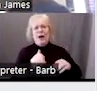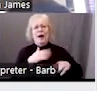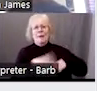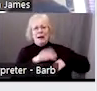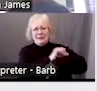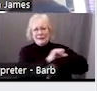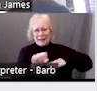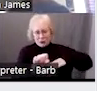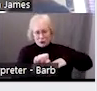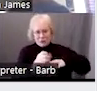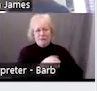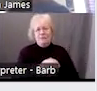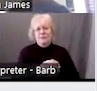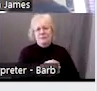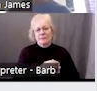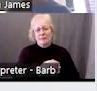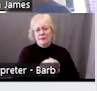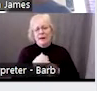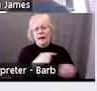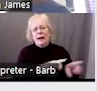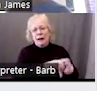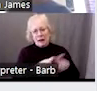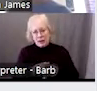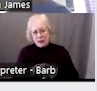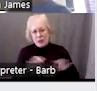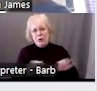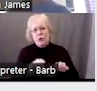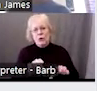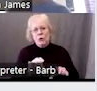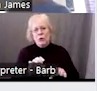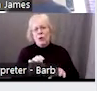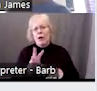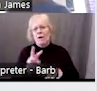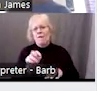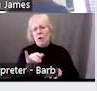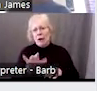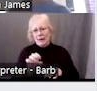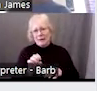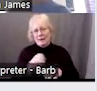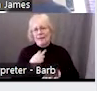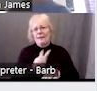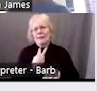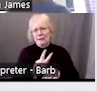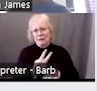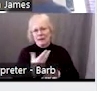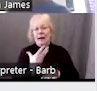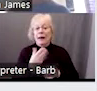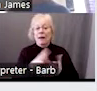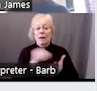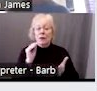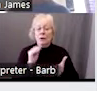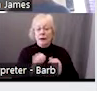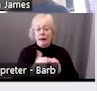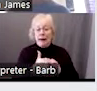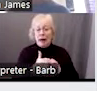also do voice vocals and learn how to speak